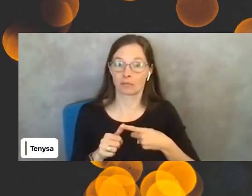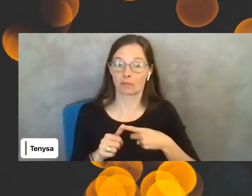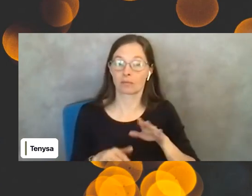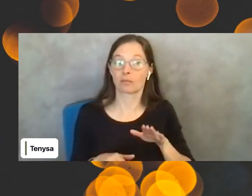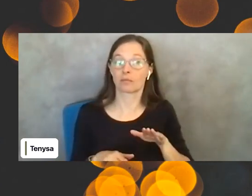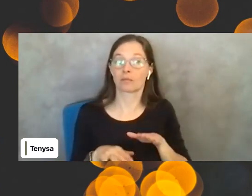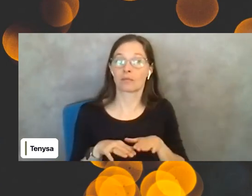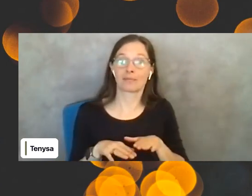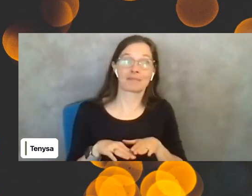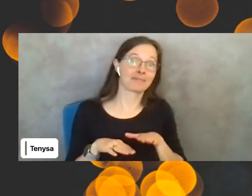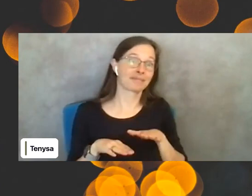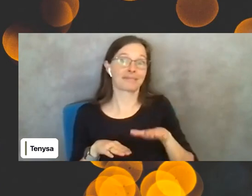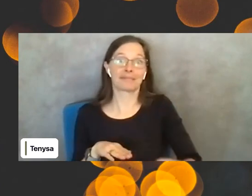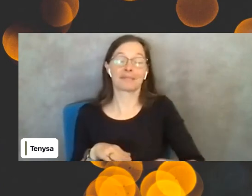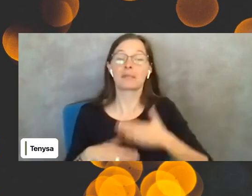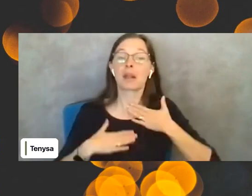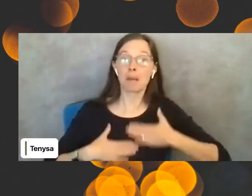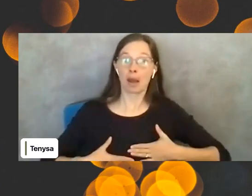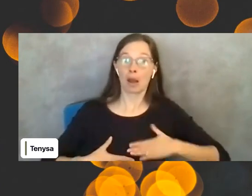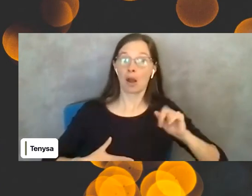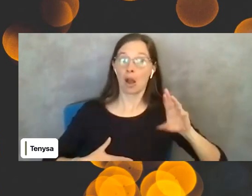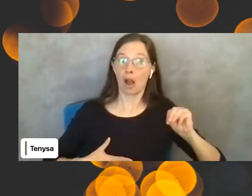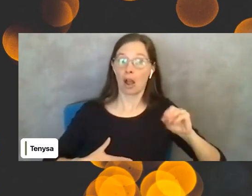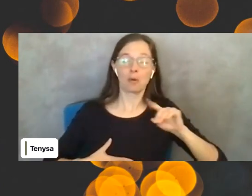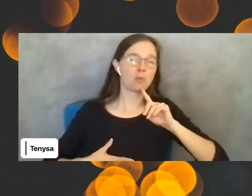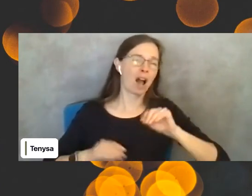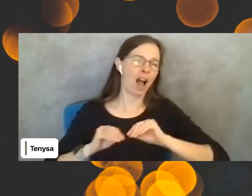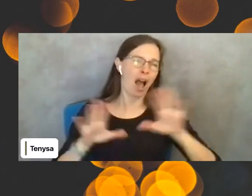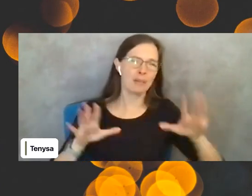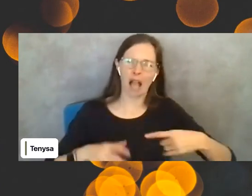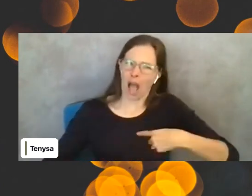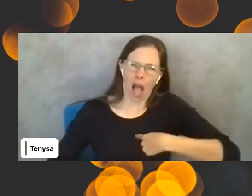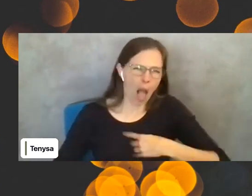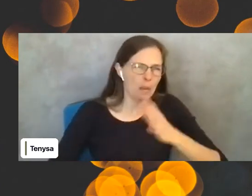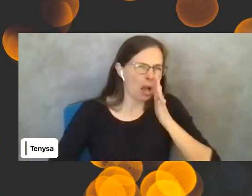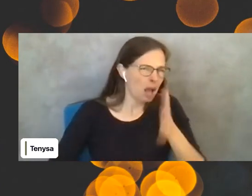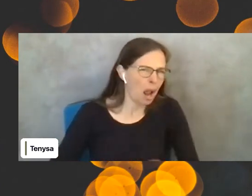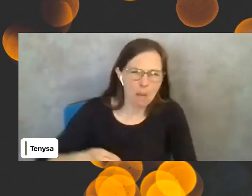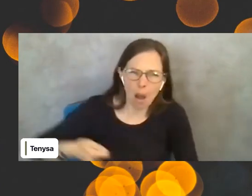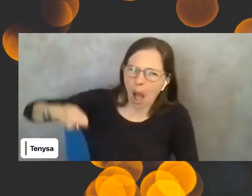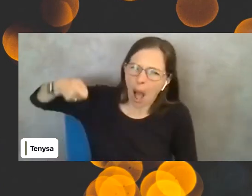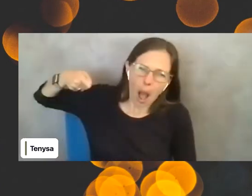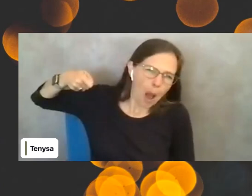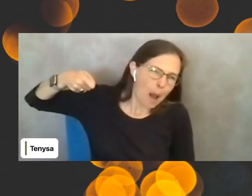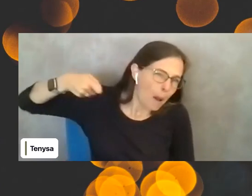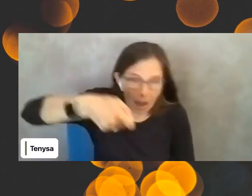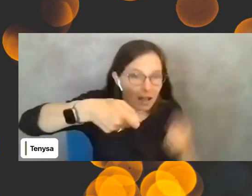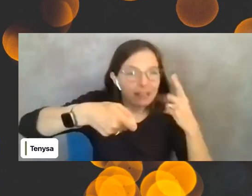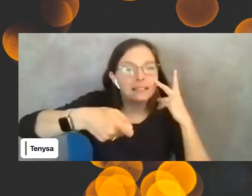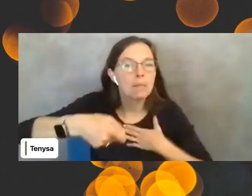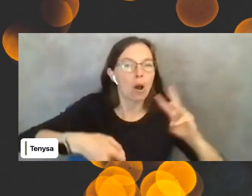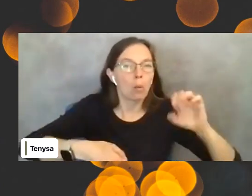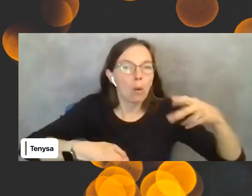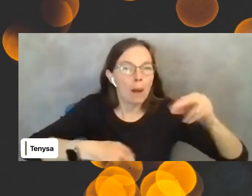your body, your arm, and you're really obvious I'm going to go there, bam, the weapon be the last thing. you